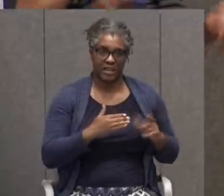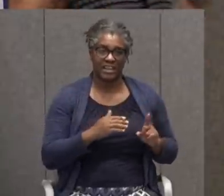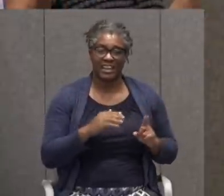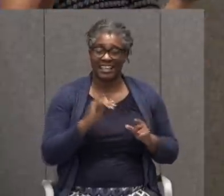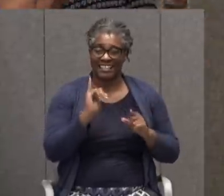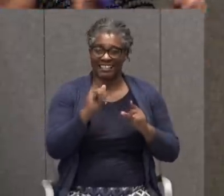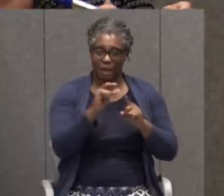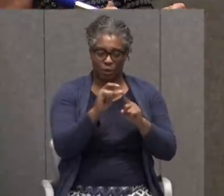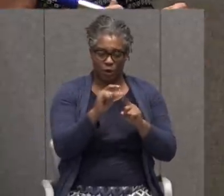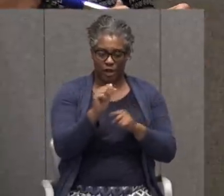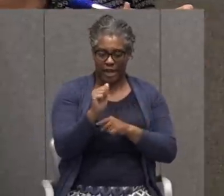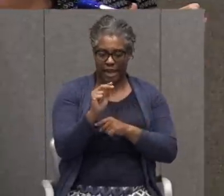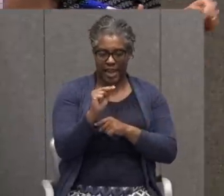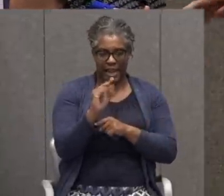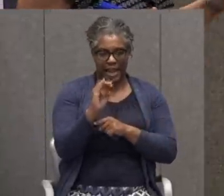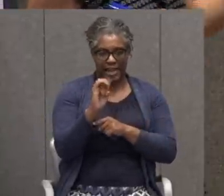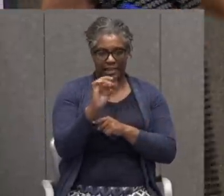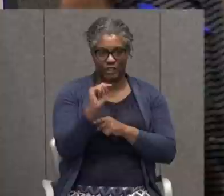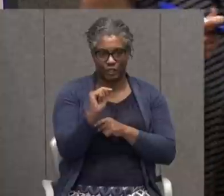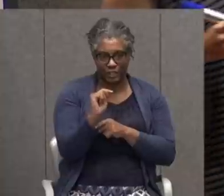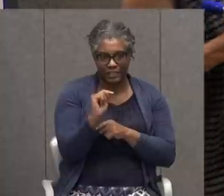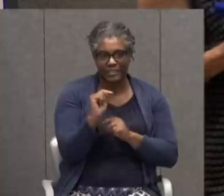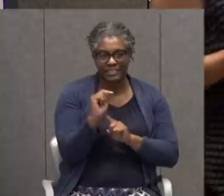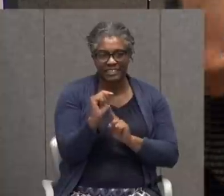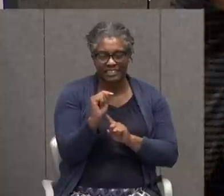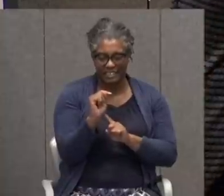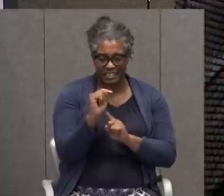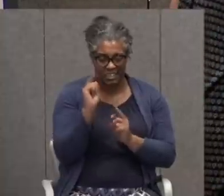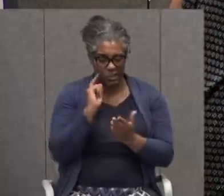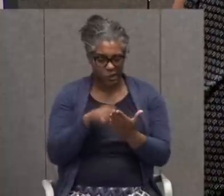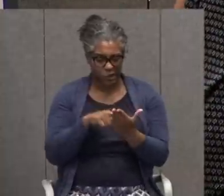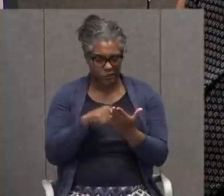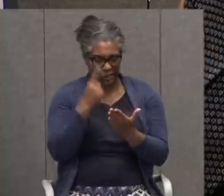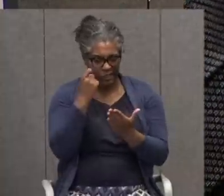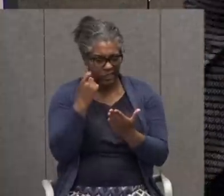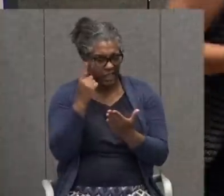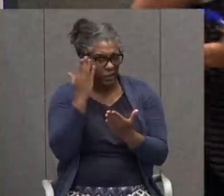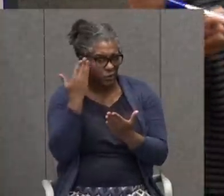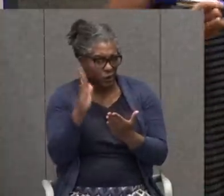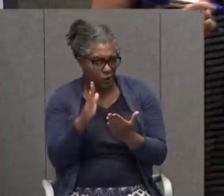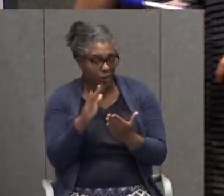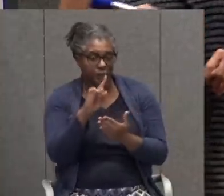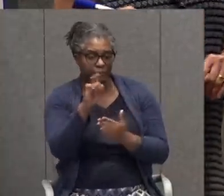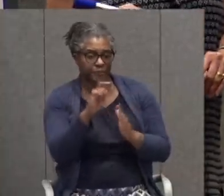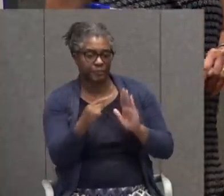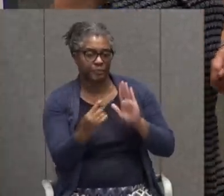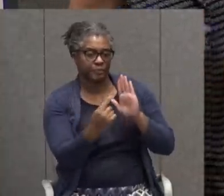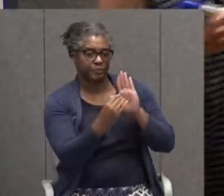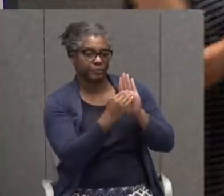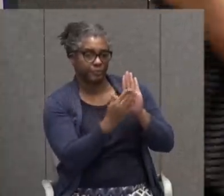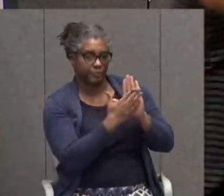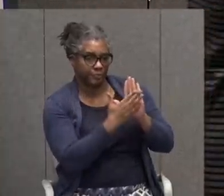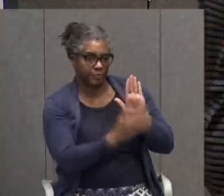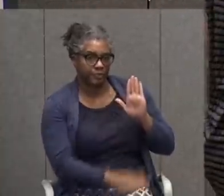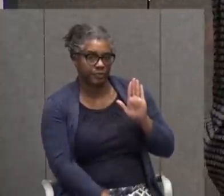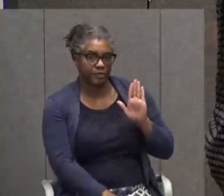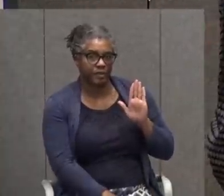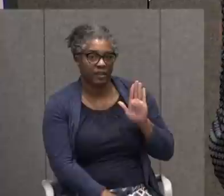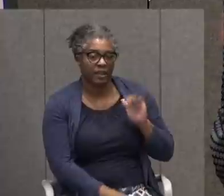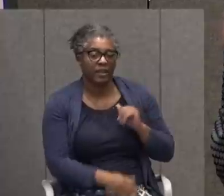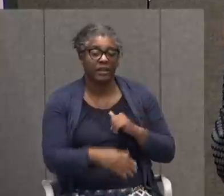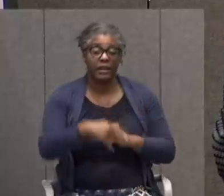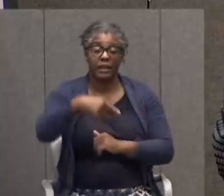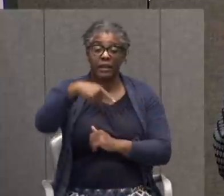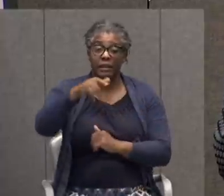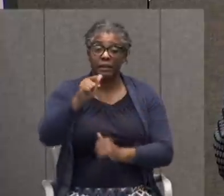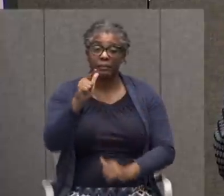mark there and be able to come back to that. And paleontologist, wow, that's one of my new favorite words.